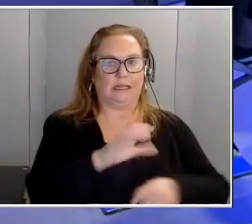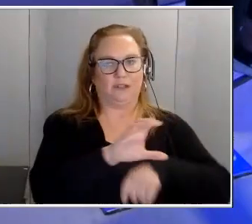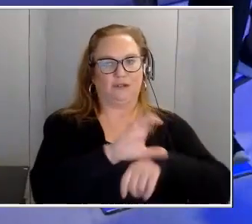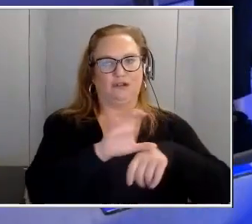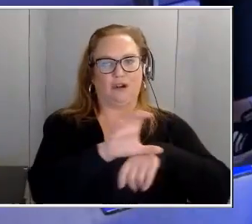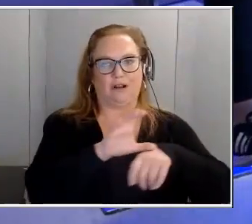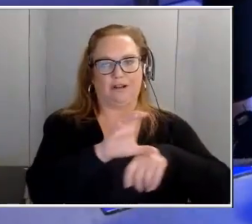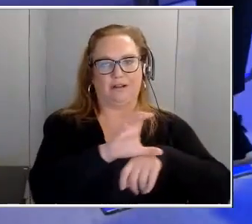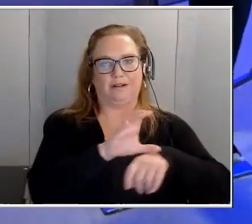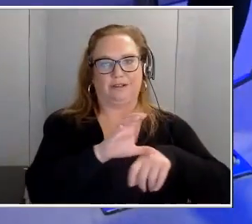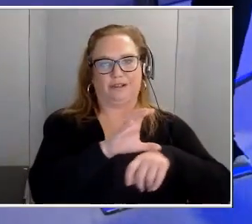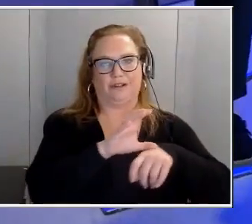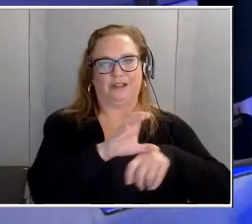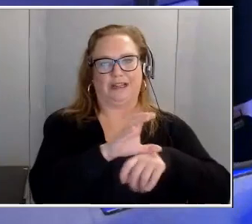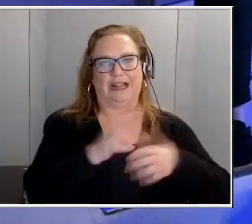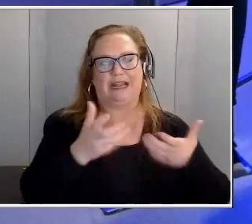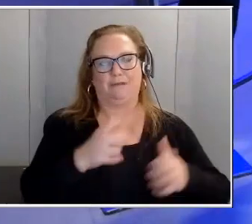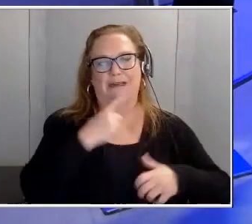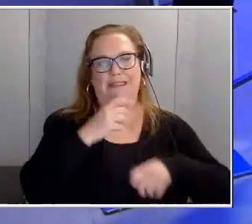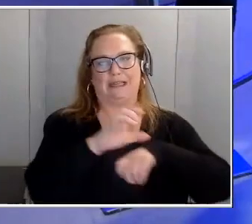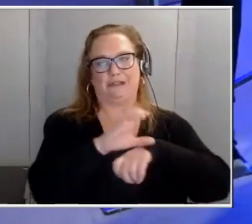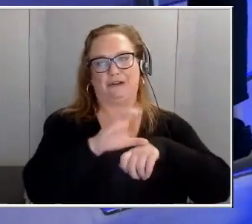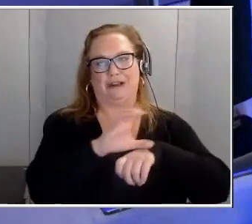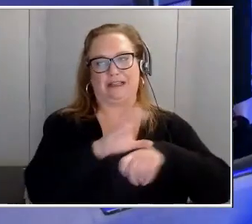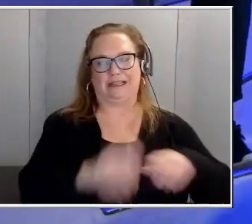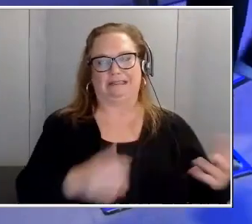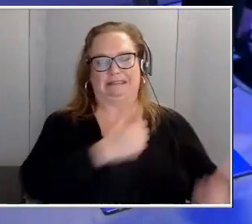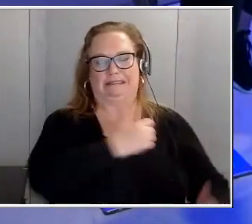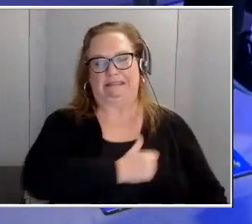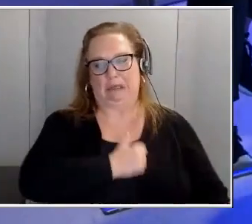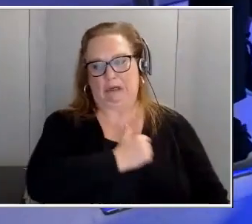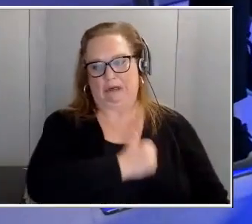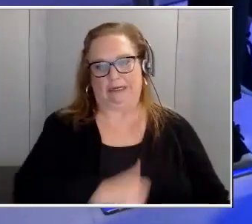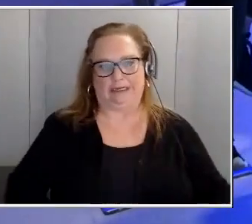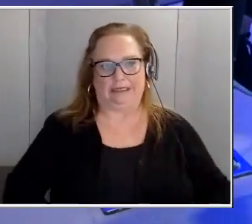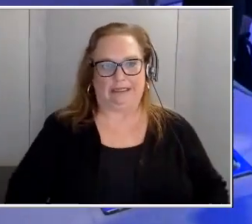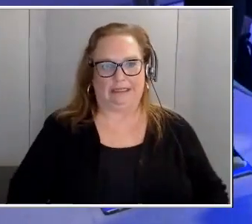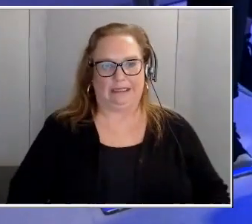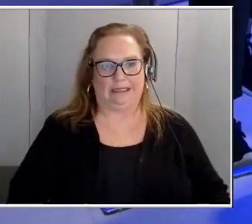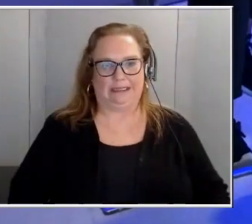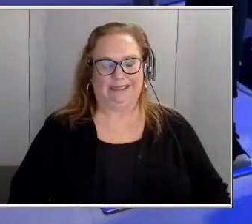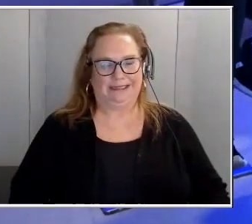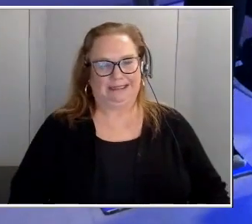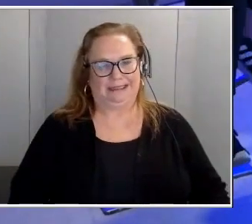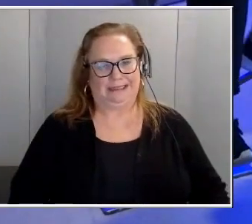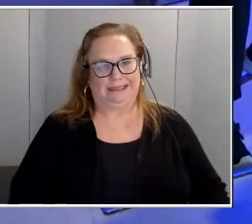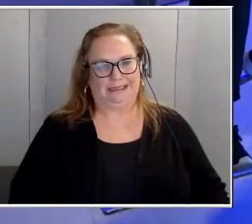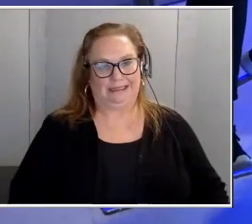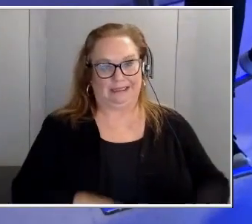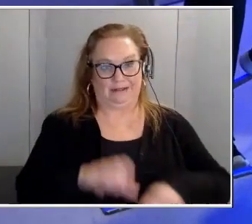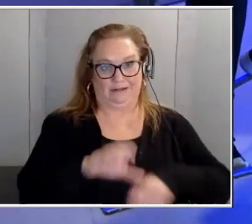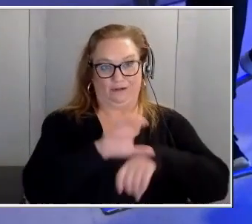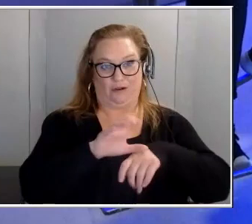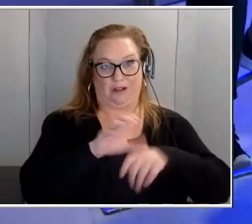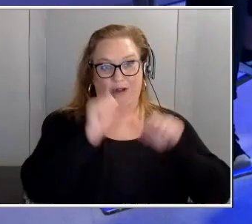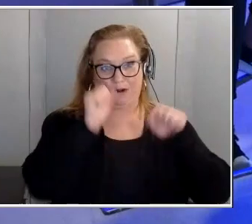what? I know. I didn't want to say it. Oh my gosh. Sorry. Okay, Tracy, have you cut chocolate or caffeine out?